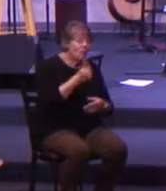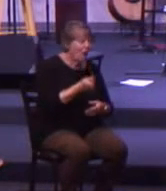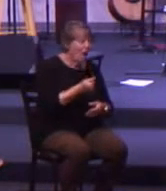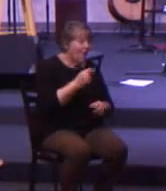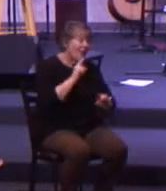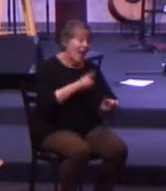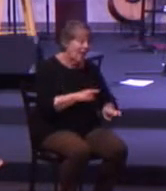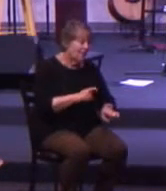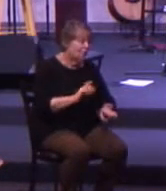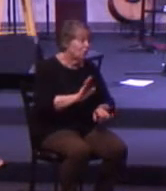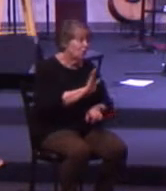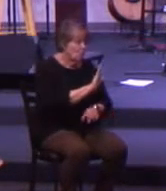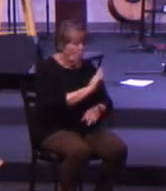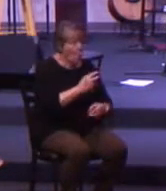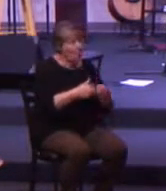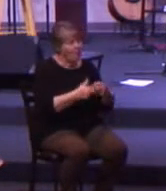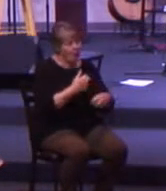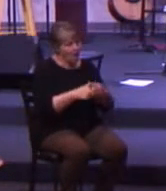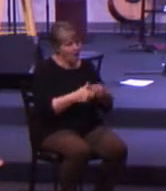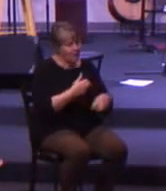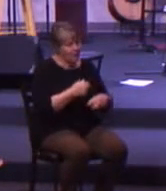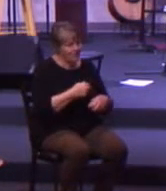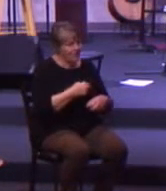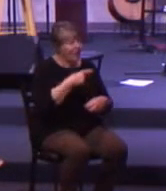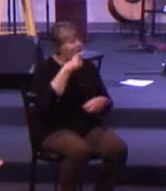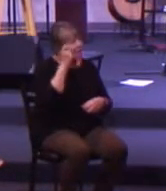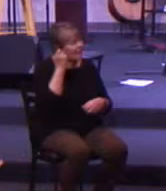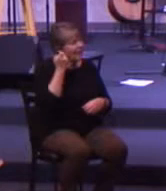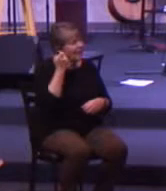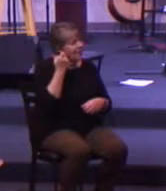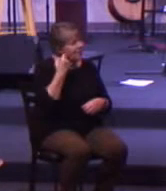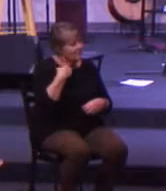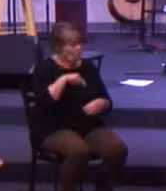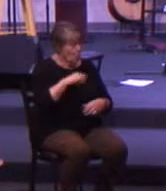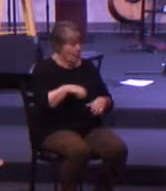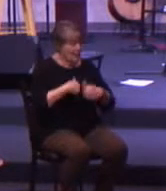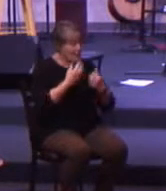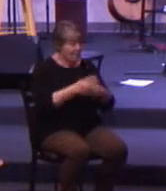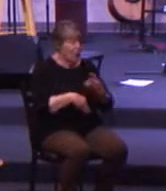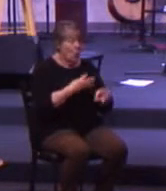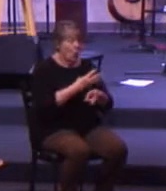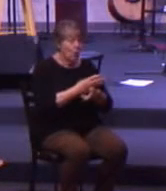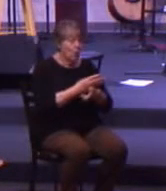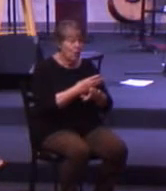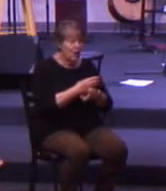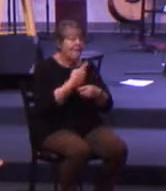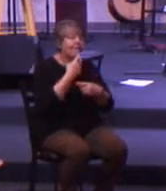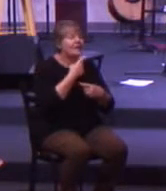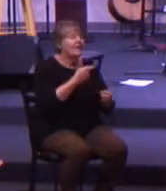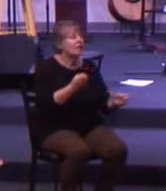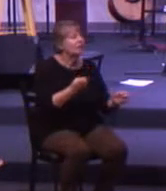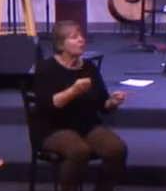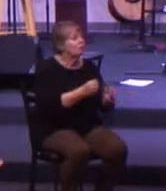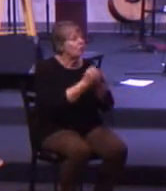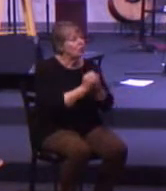in a world that encourages you to worship at the altar of your own self-importance. And I just don't think that's ever going to get you